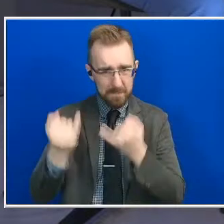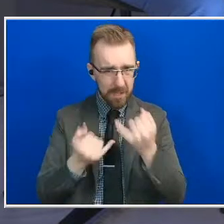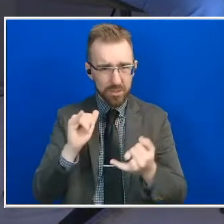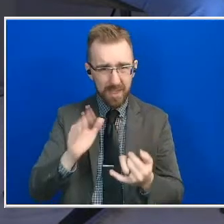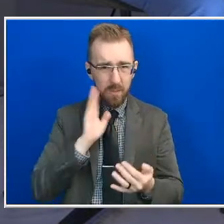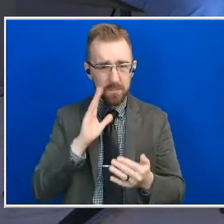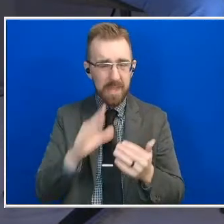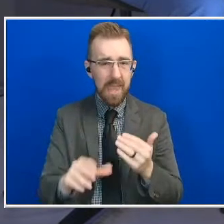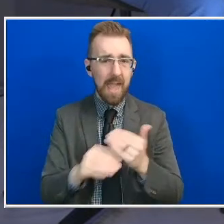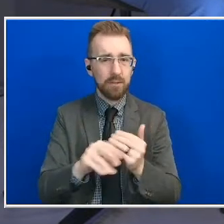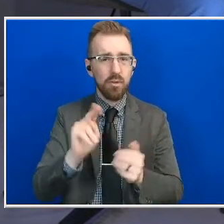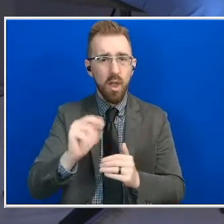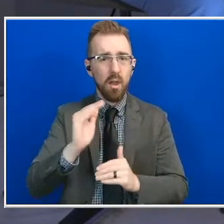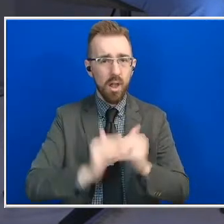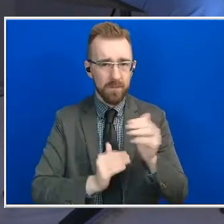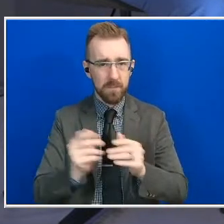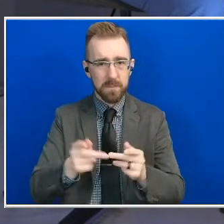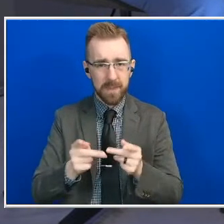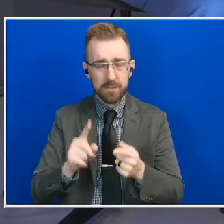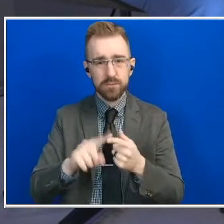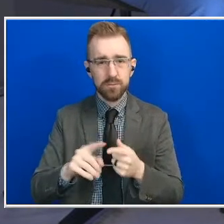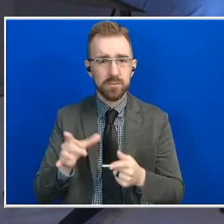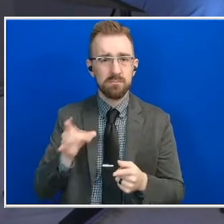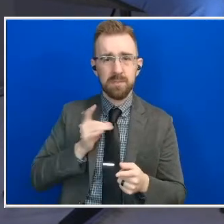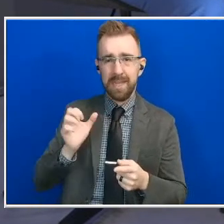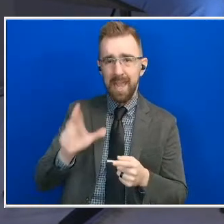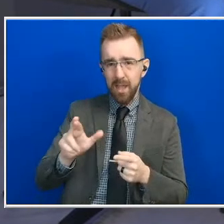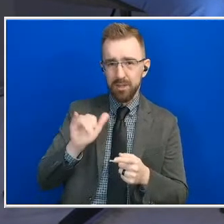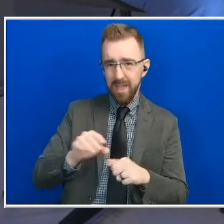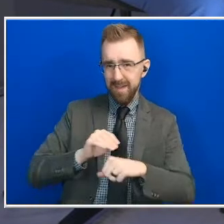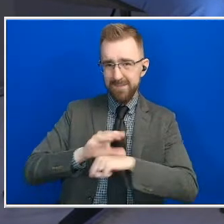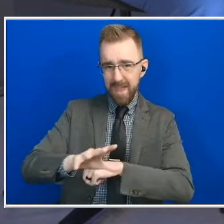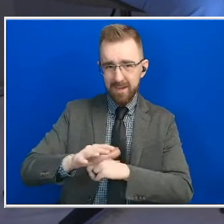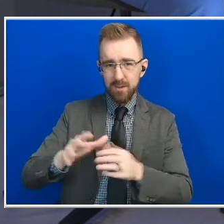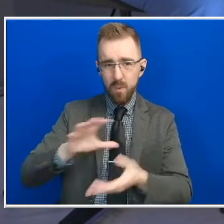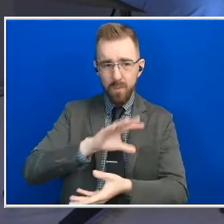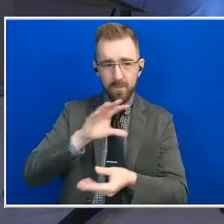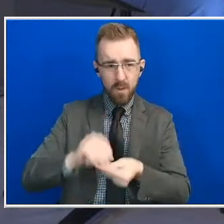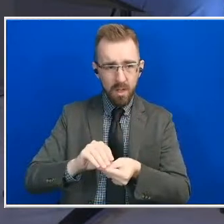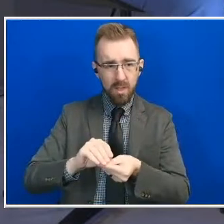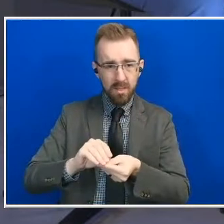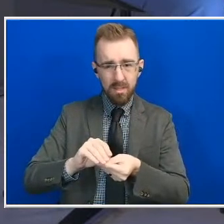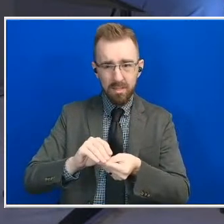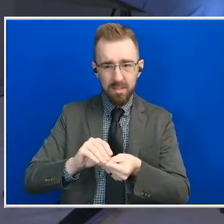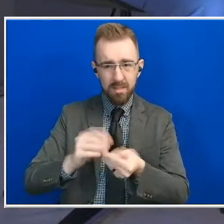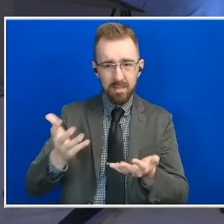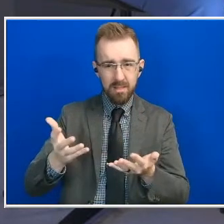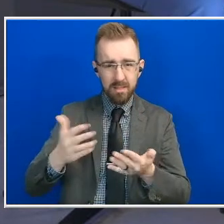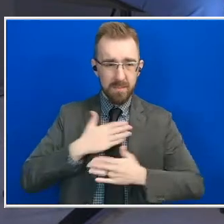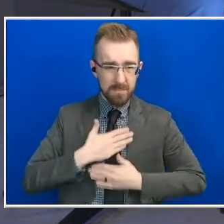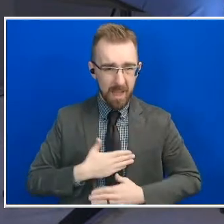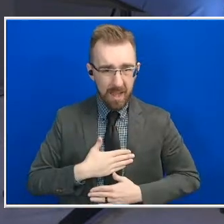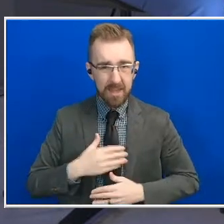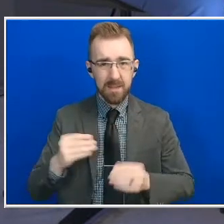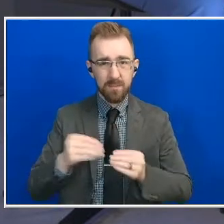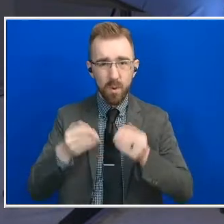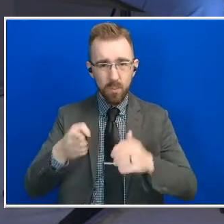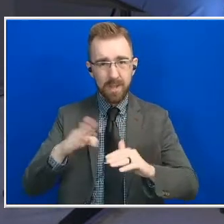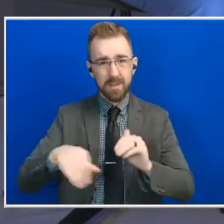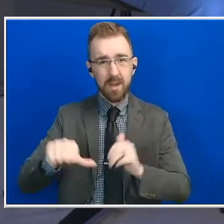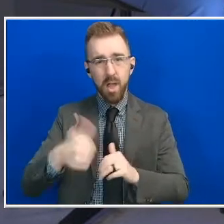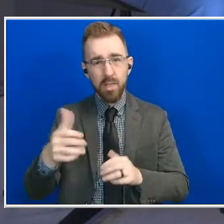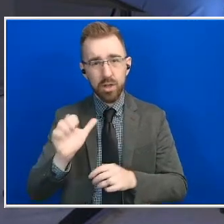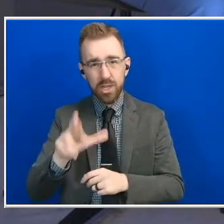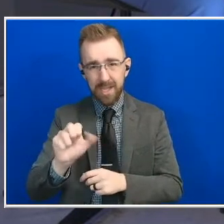to get cancer. Does thyroid cancer affect overall the overall body in more ways than other cancers do?